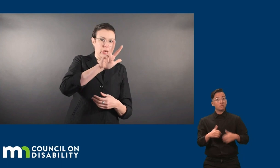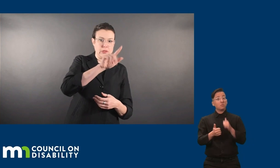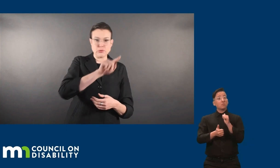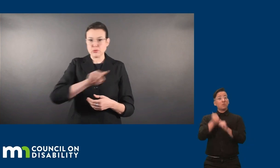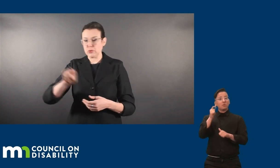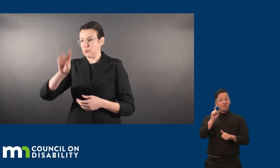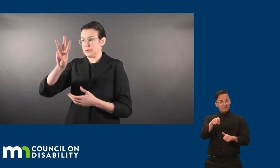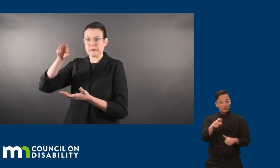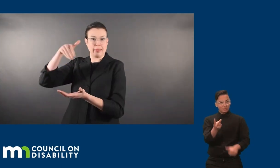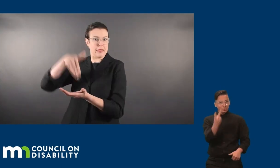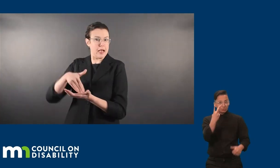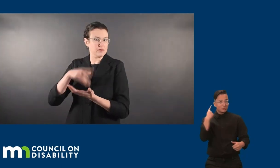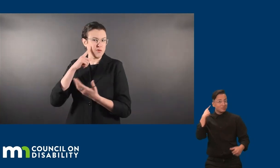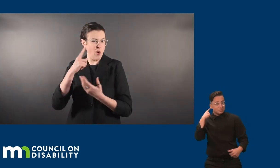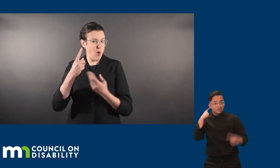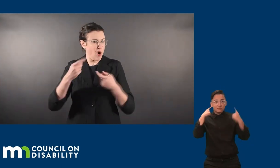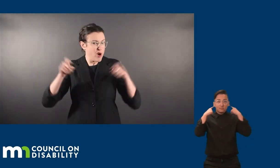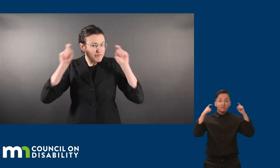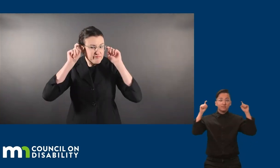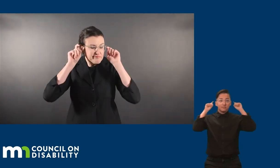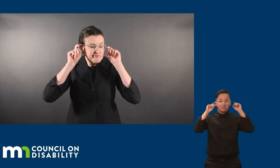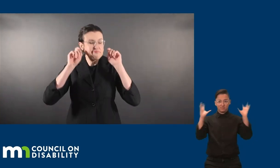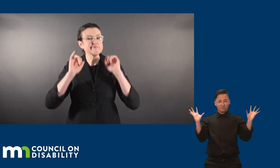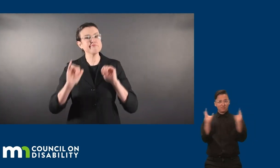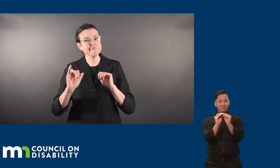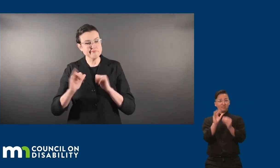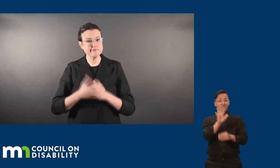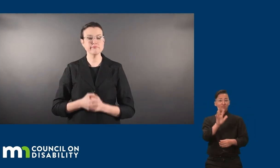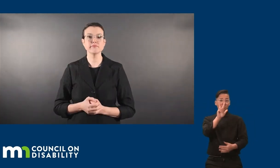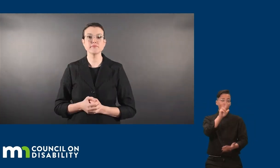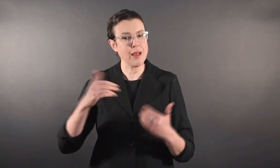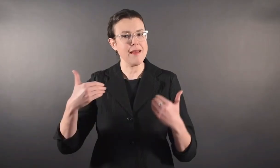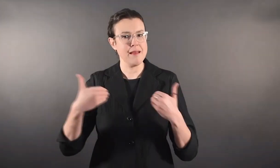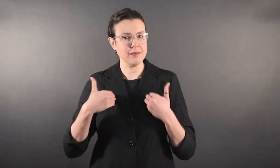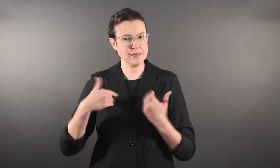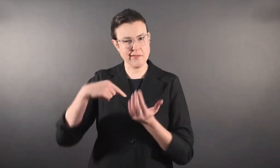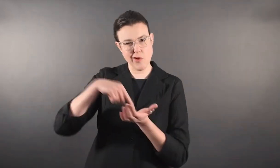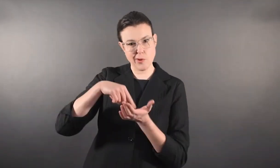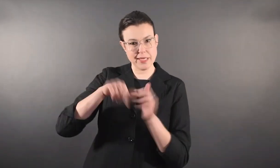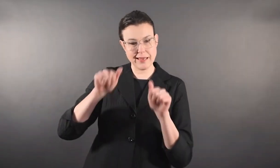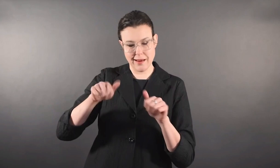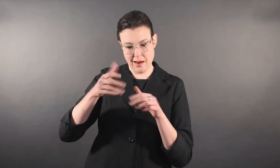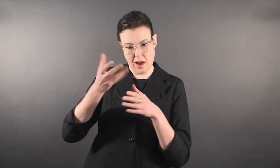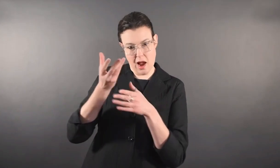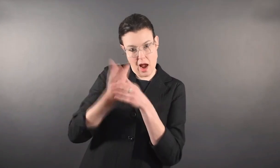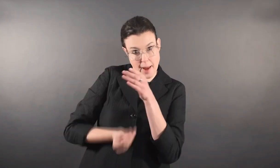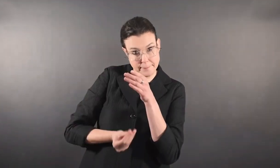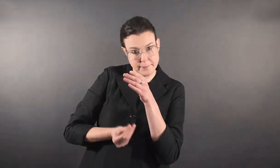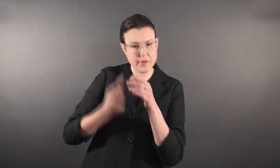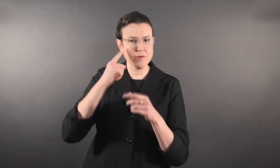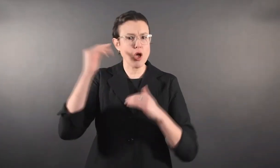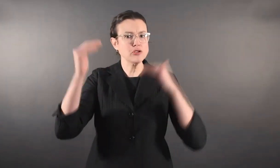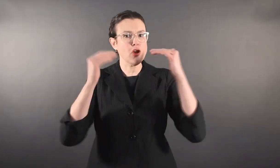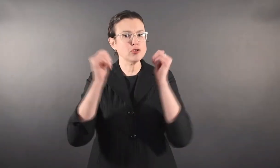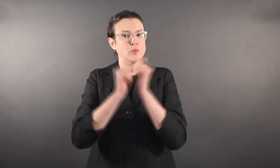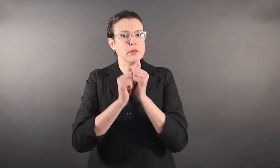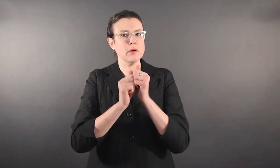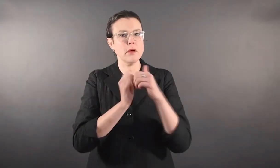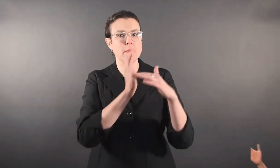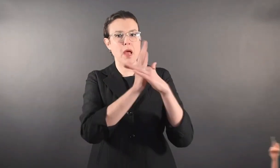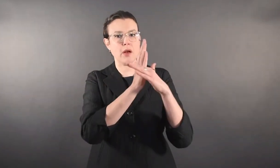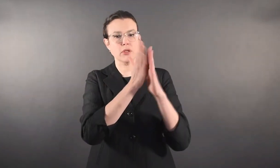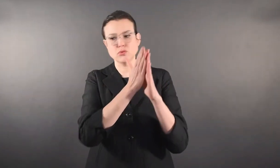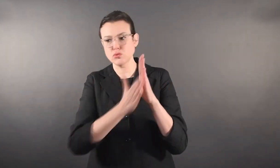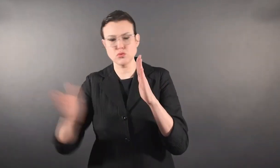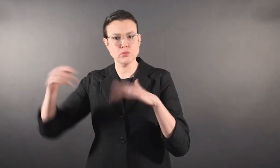$3,000 to $6,000 for both ears. Minnesota has an affordability gap for adults with